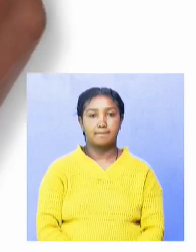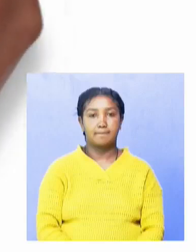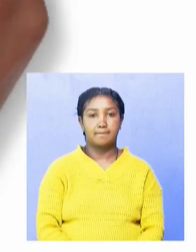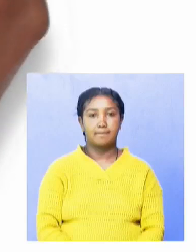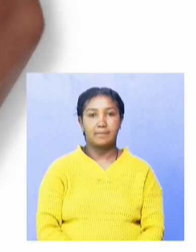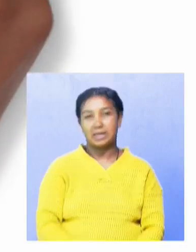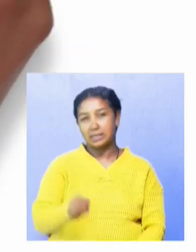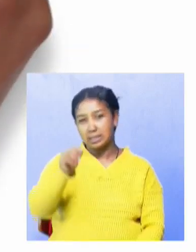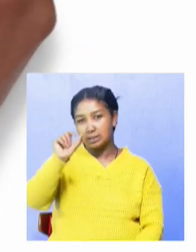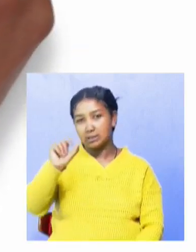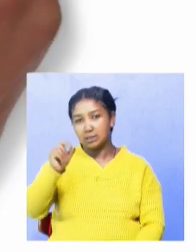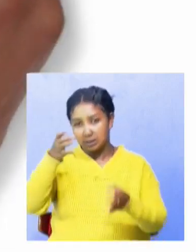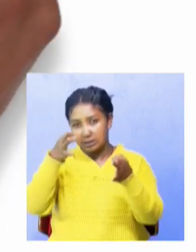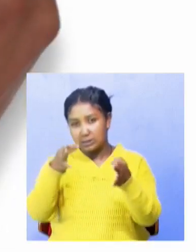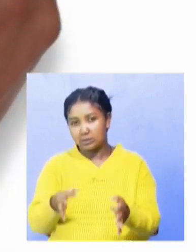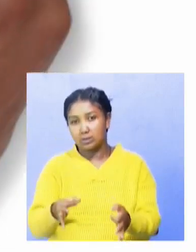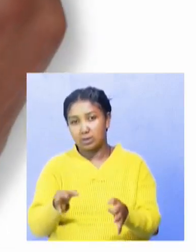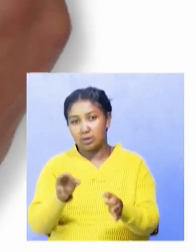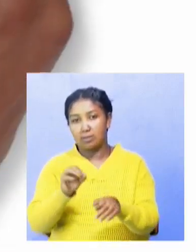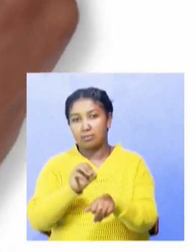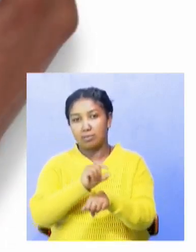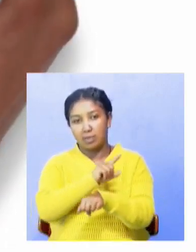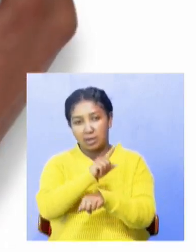at a certain